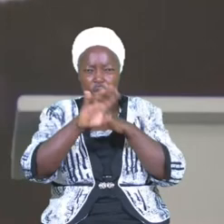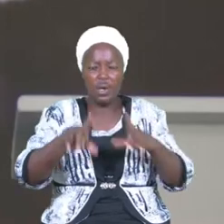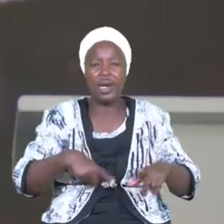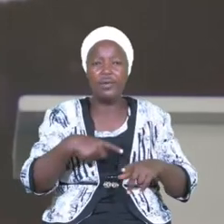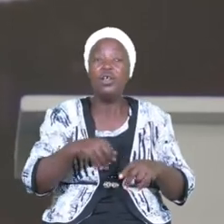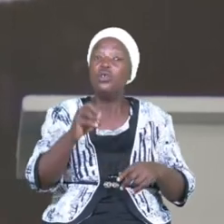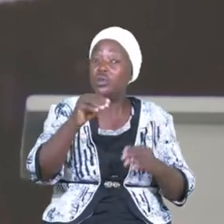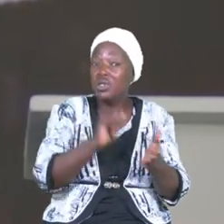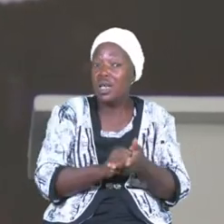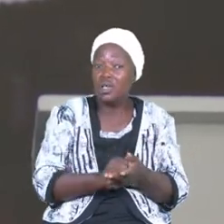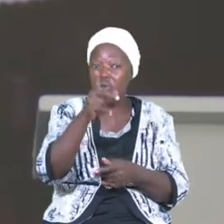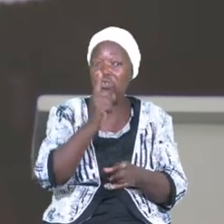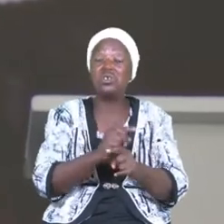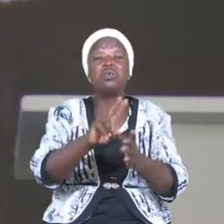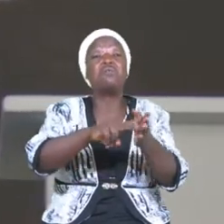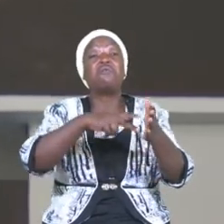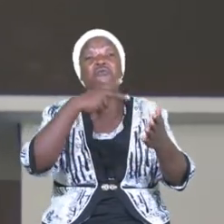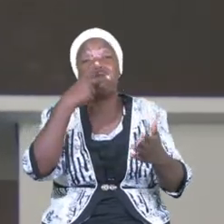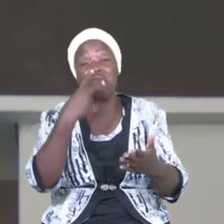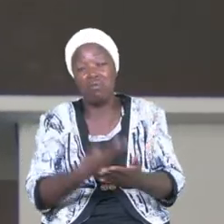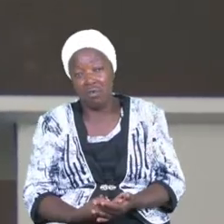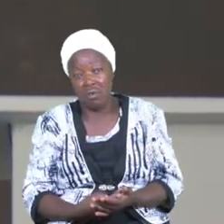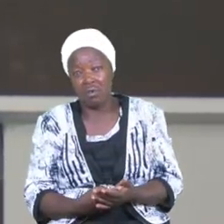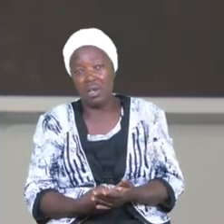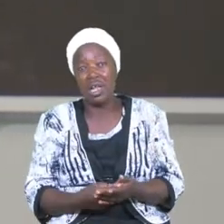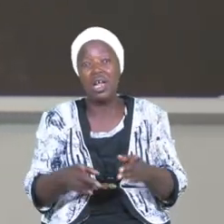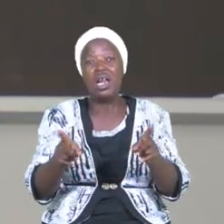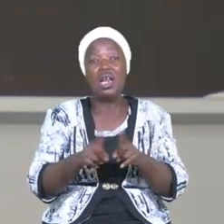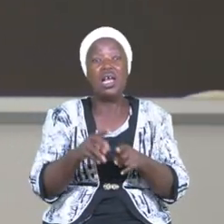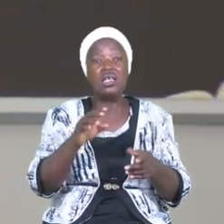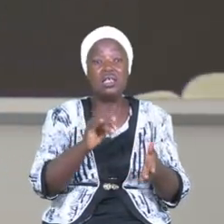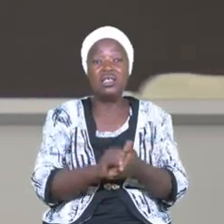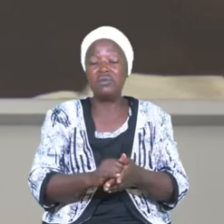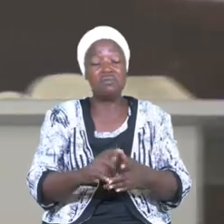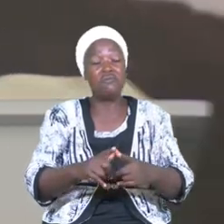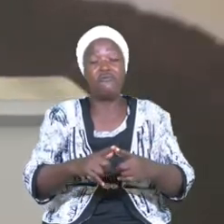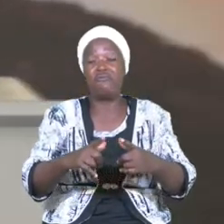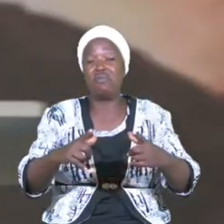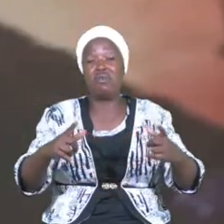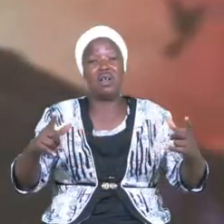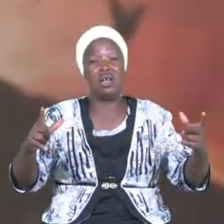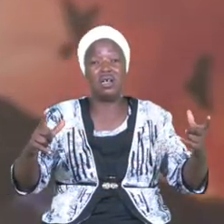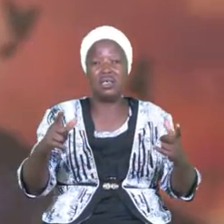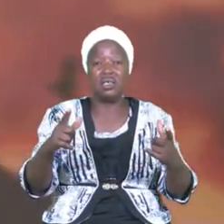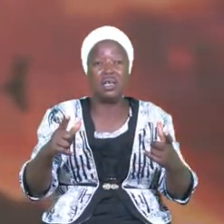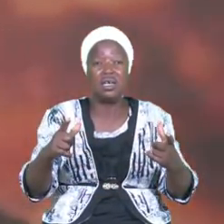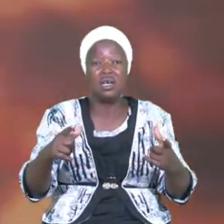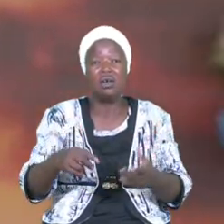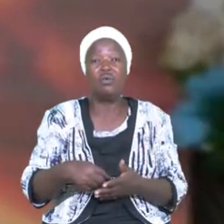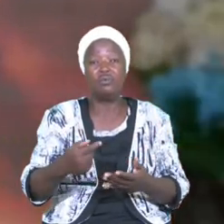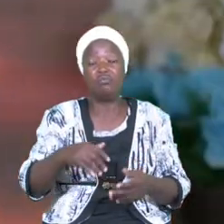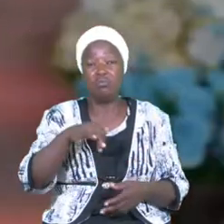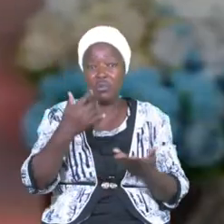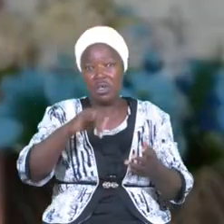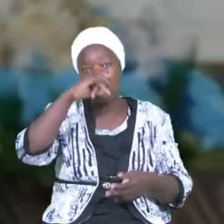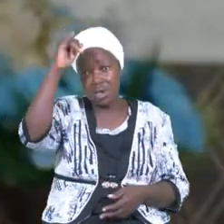just fall like a pack of cards. But Christ, who strengthens